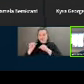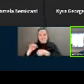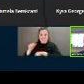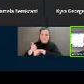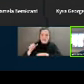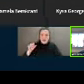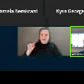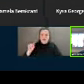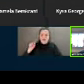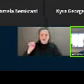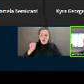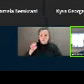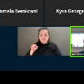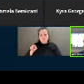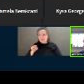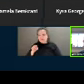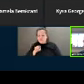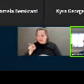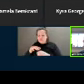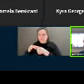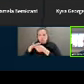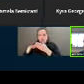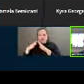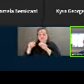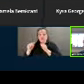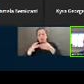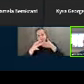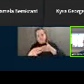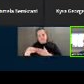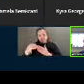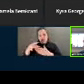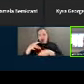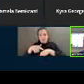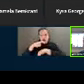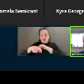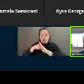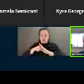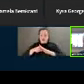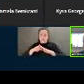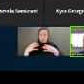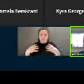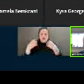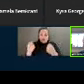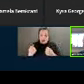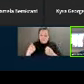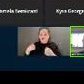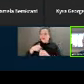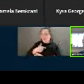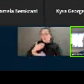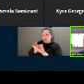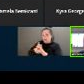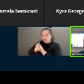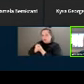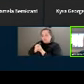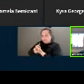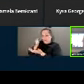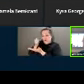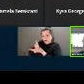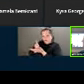tone and steer the direction of long-term recovery that we can assist with. We have expertise in the Red